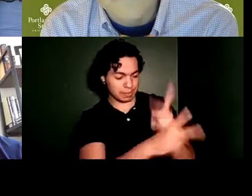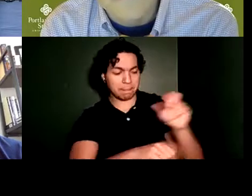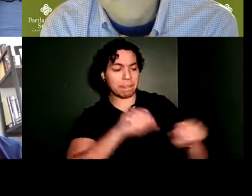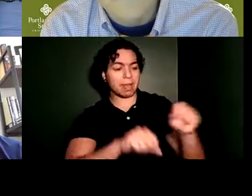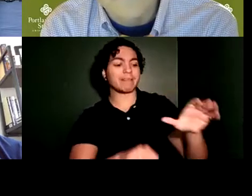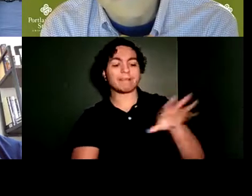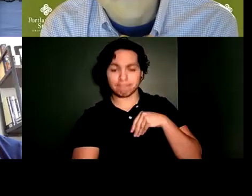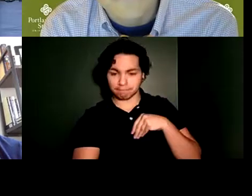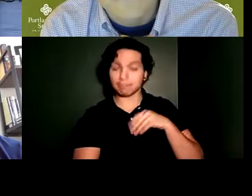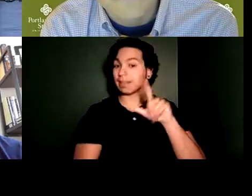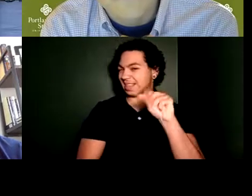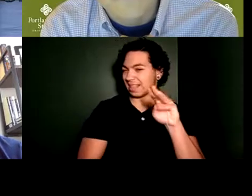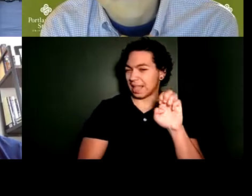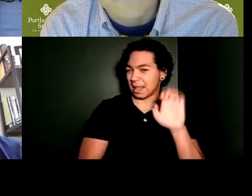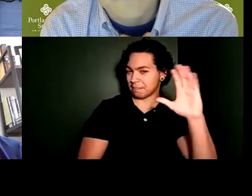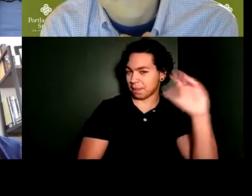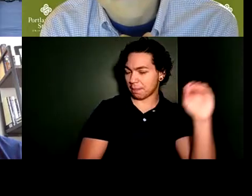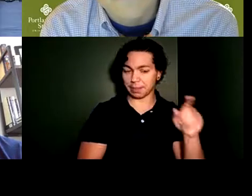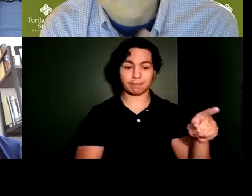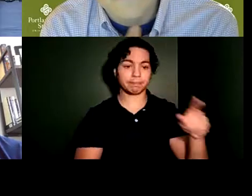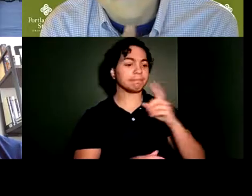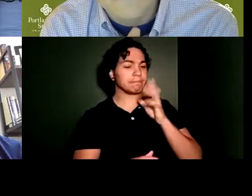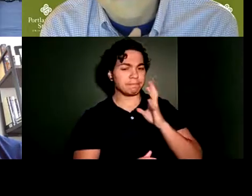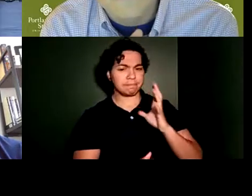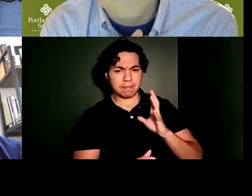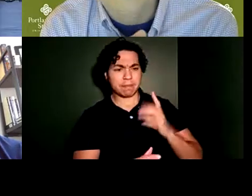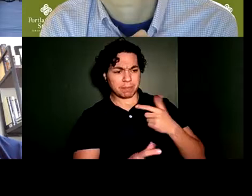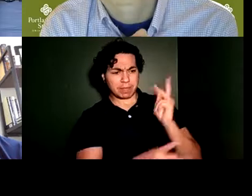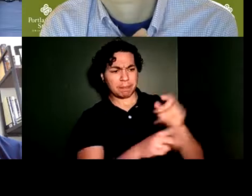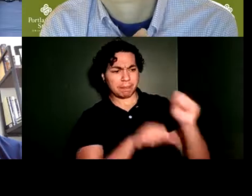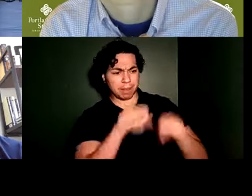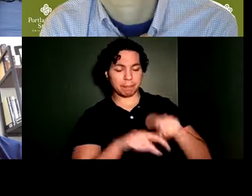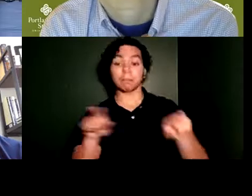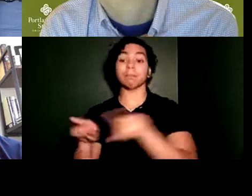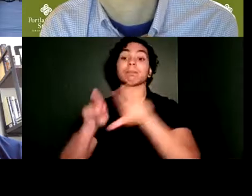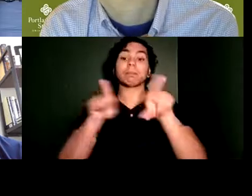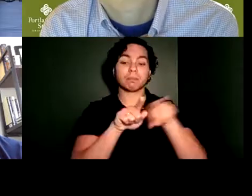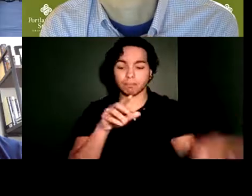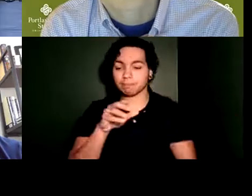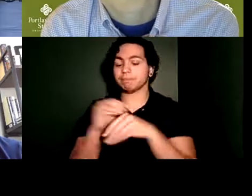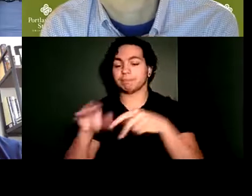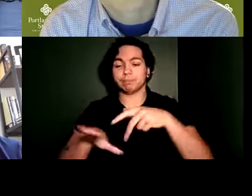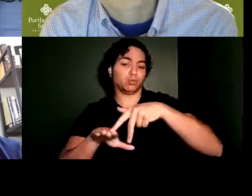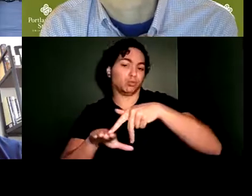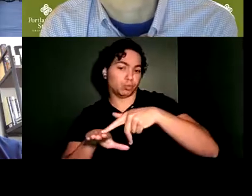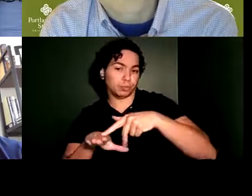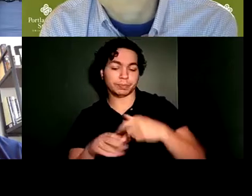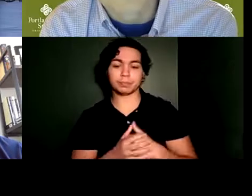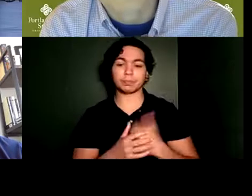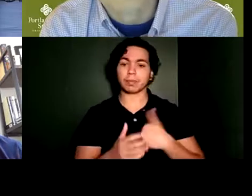Lime, to also operate scooters. And I think that's been successful for us. I think we're starting to now see